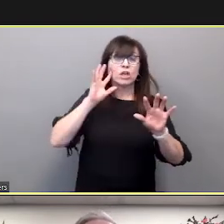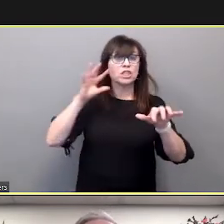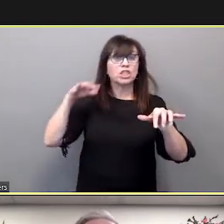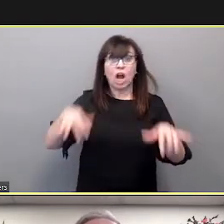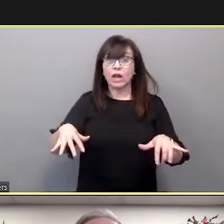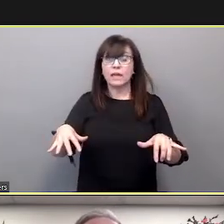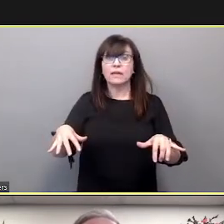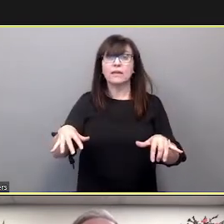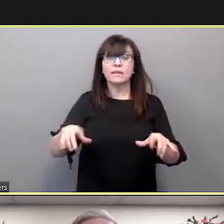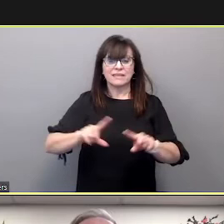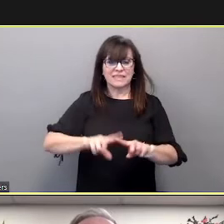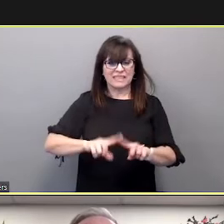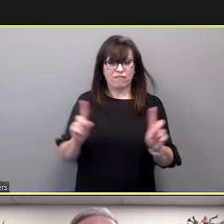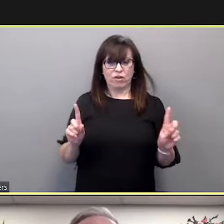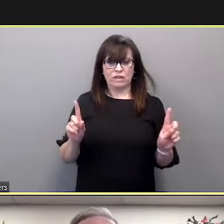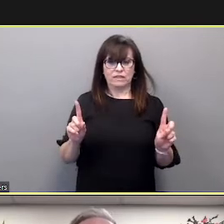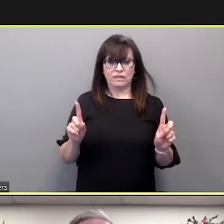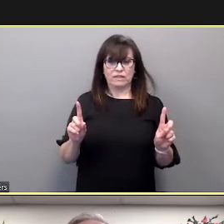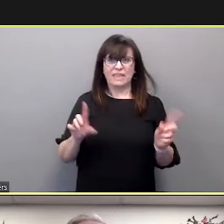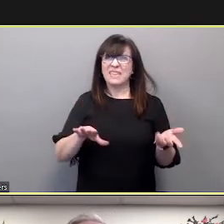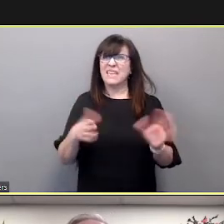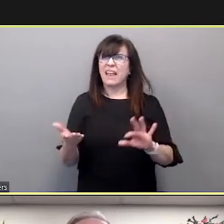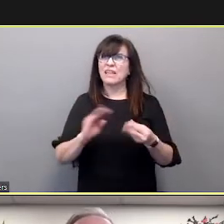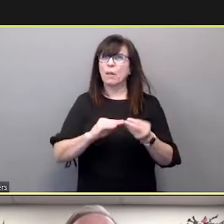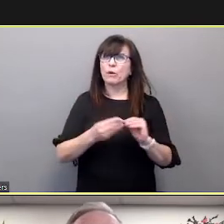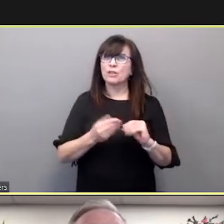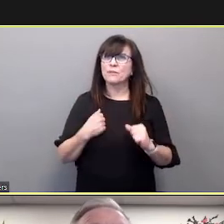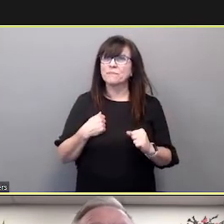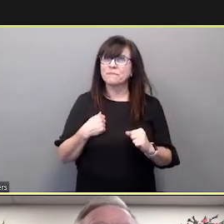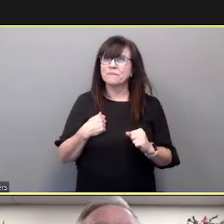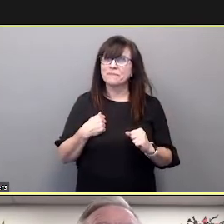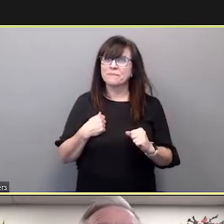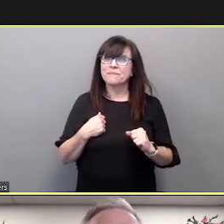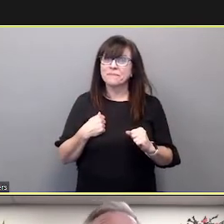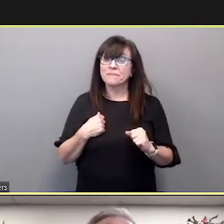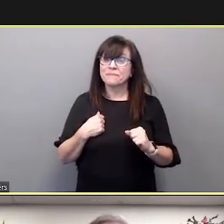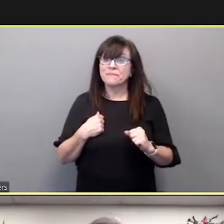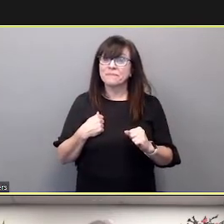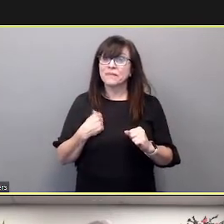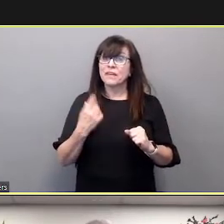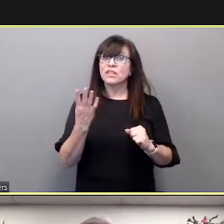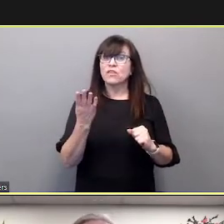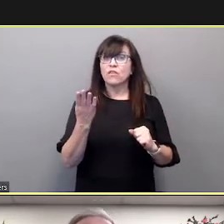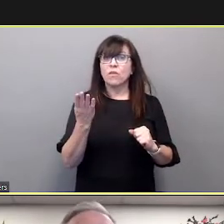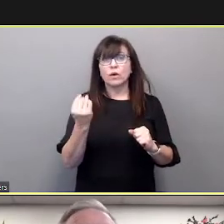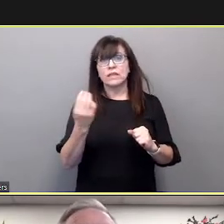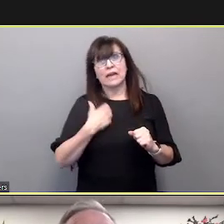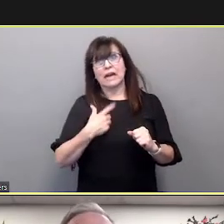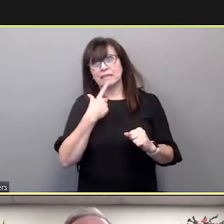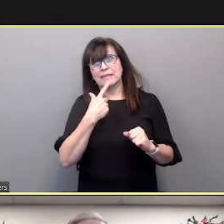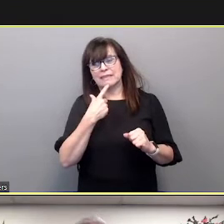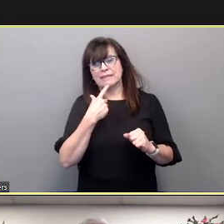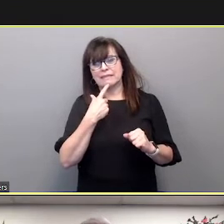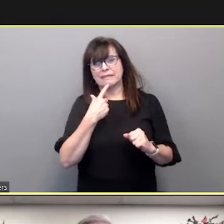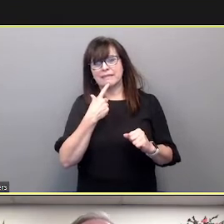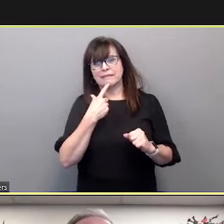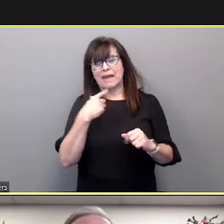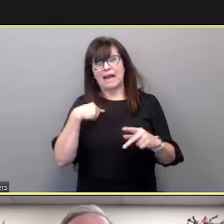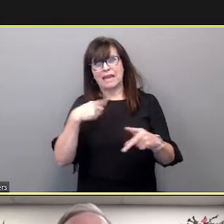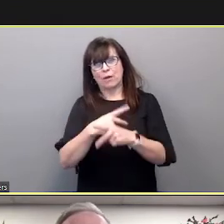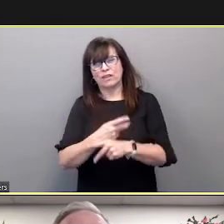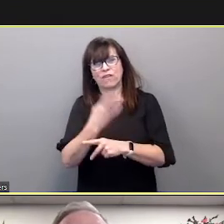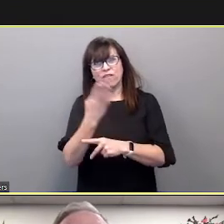the difference in deaths is actually it's 14. I for some reason I calculated as